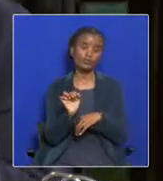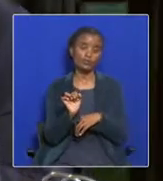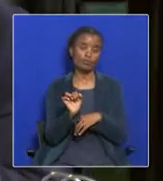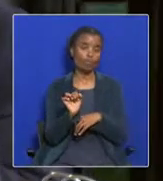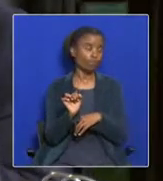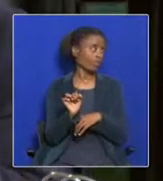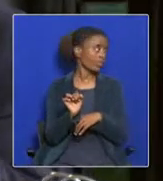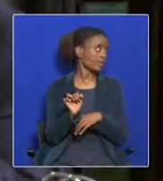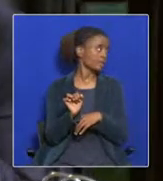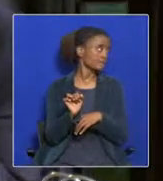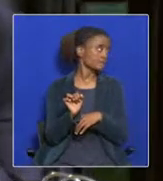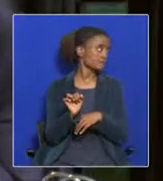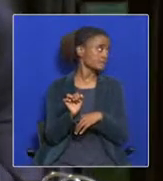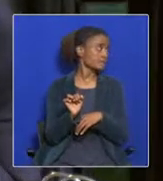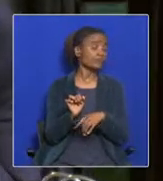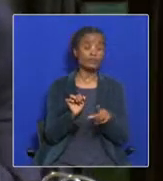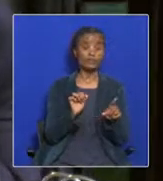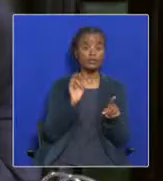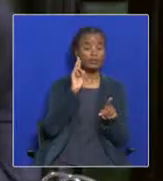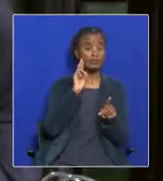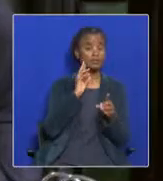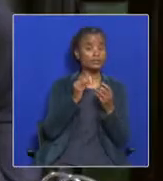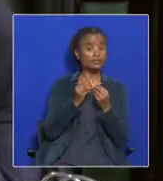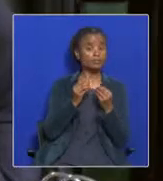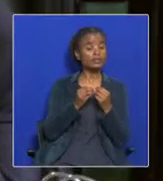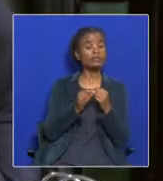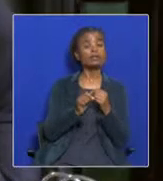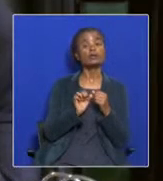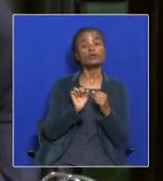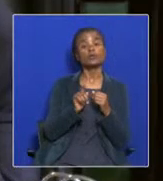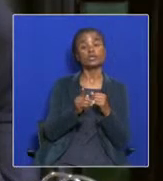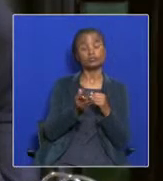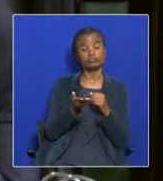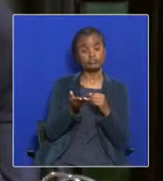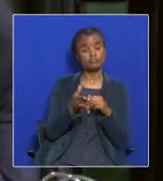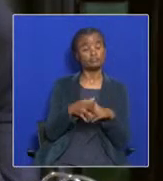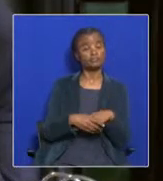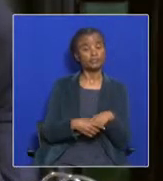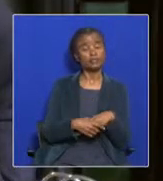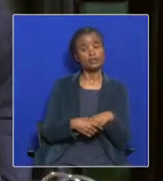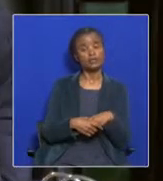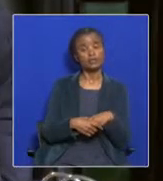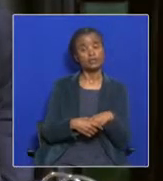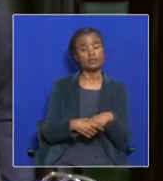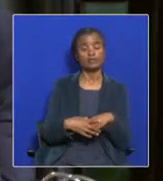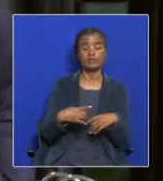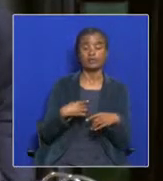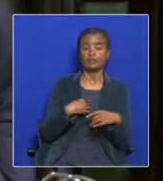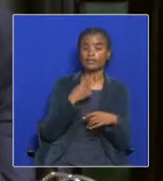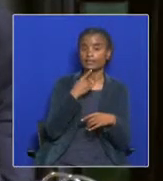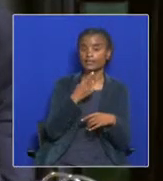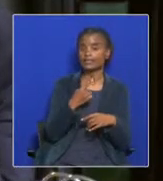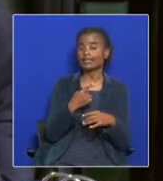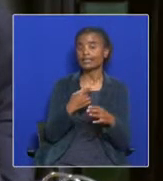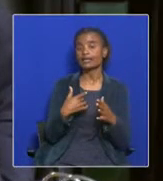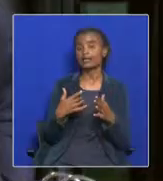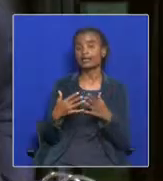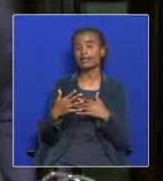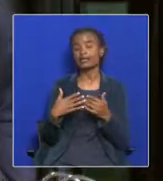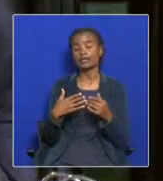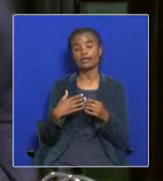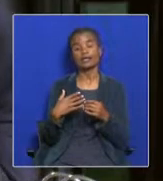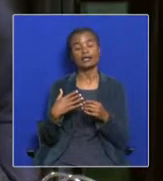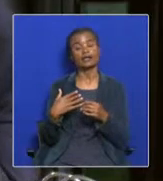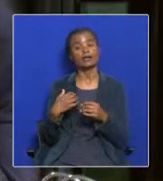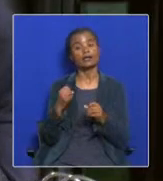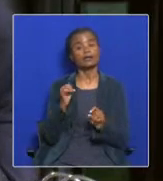remembered something. Yes, yes. Oh, yes. I'm saying every attack that ever happened, whether it be policemen robbed for